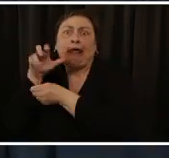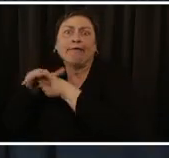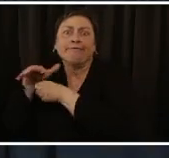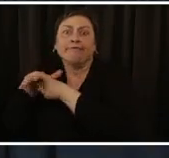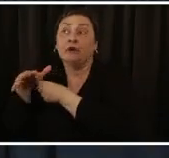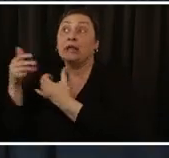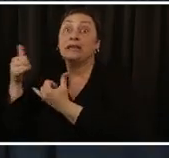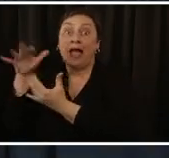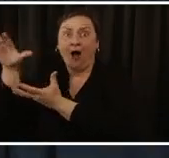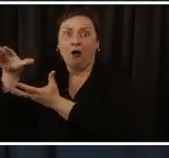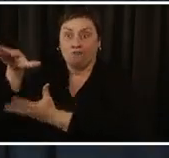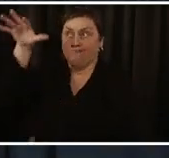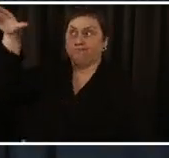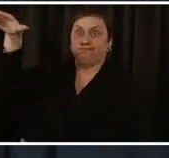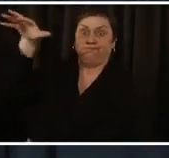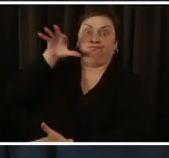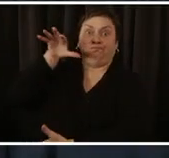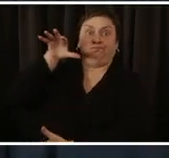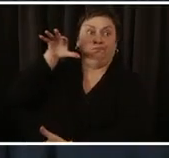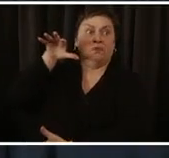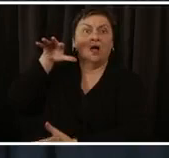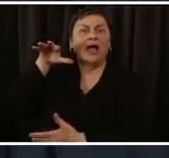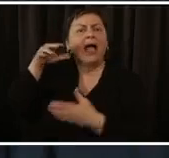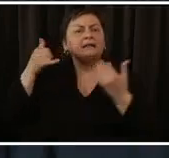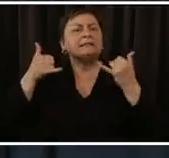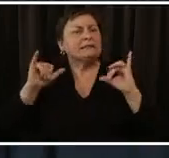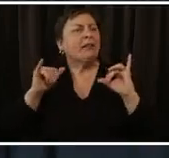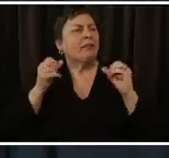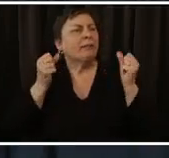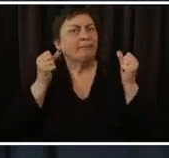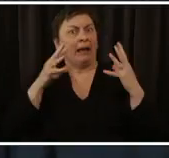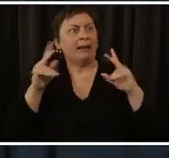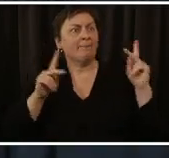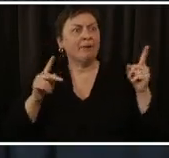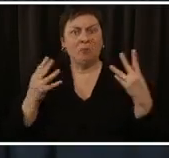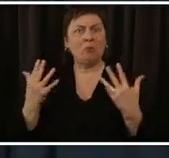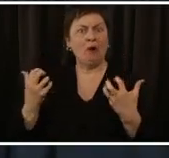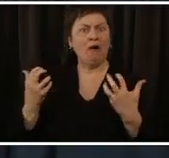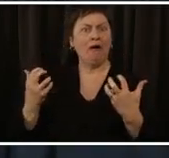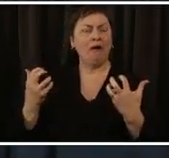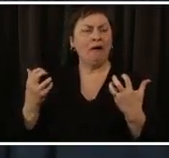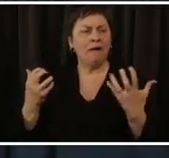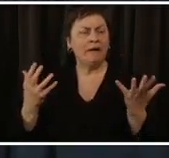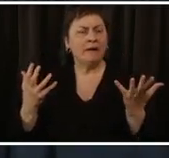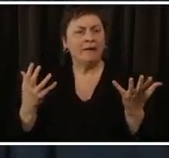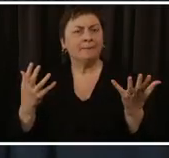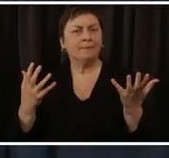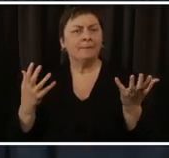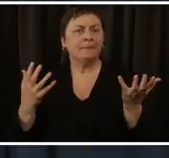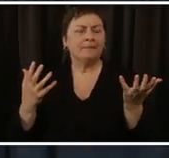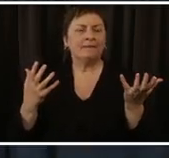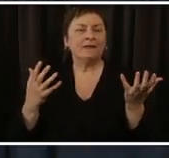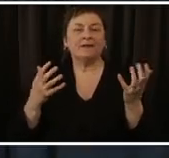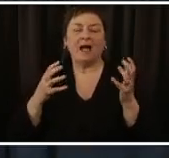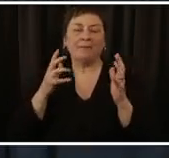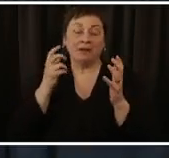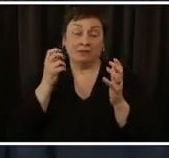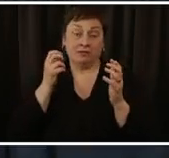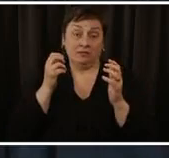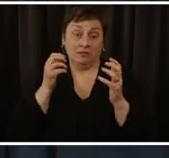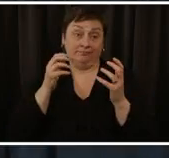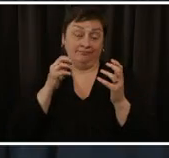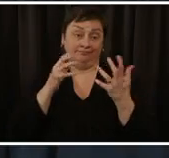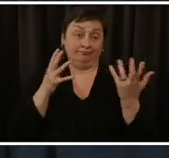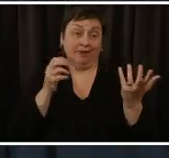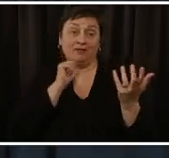more supply, and there's more demand out there. But I mean, not everybody who hasn't been vaccinated could show